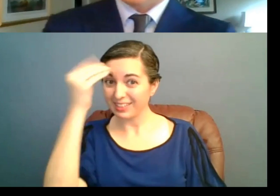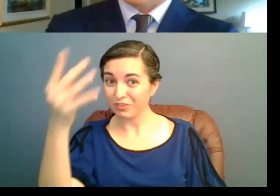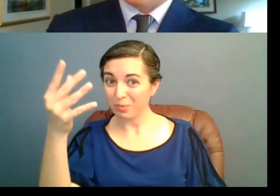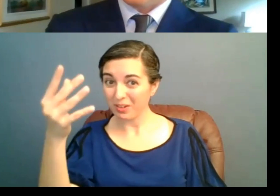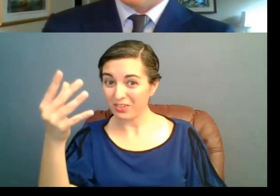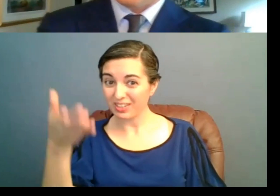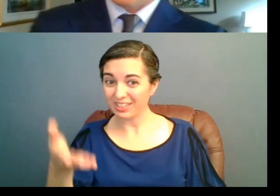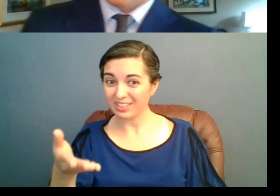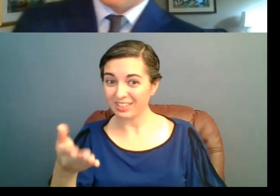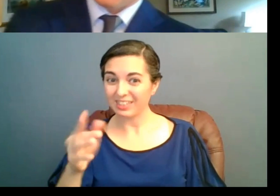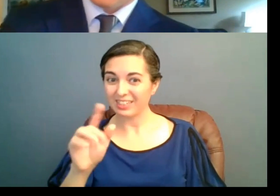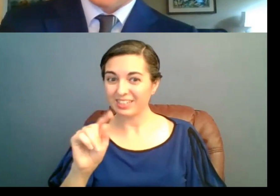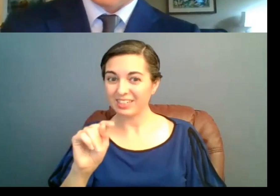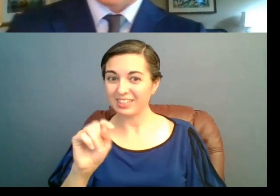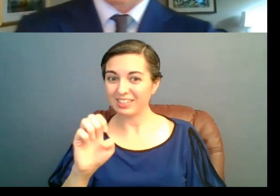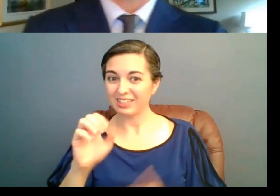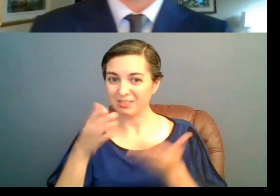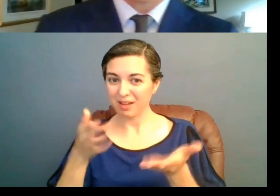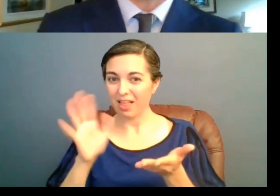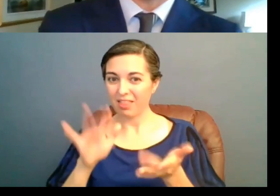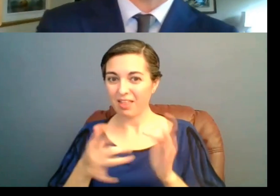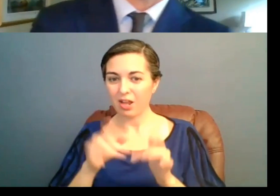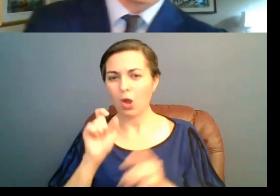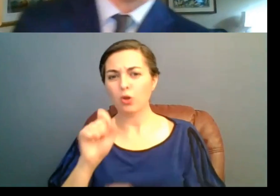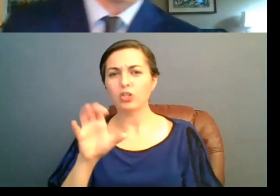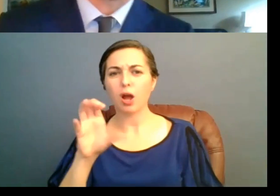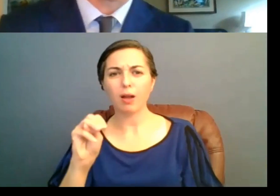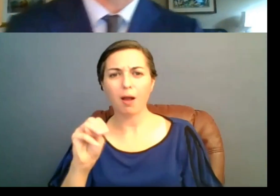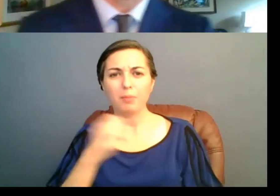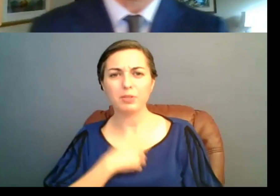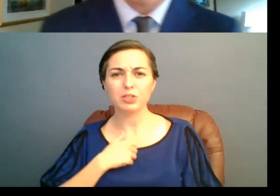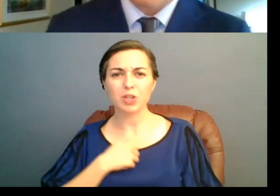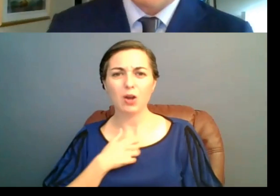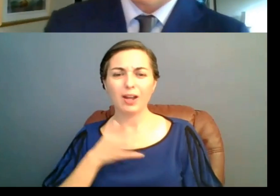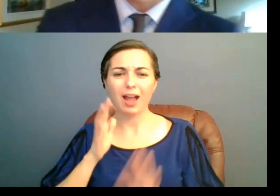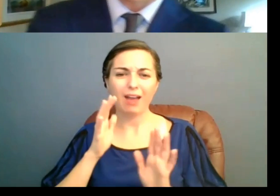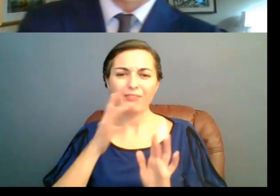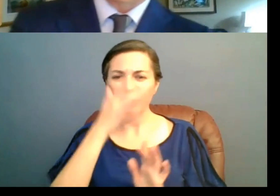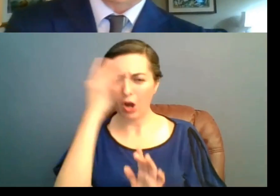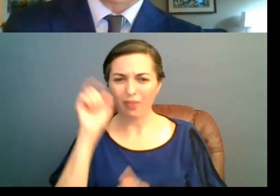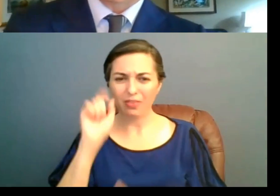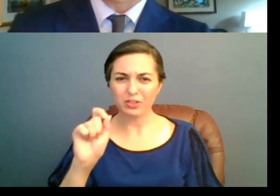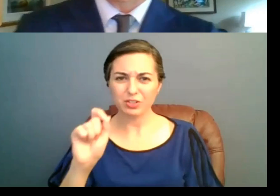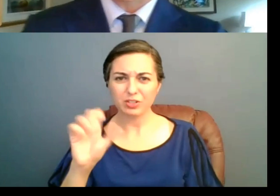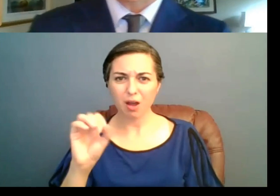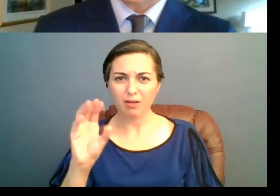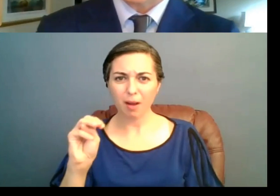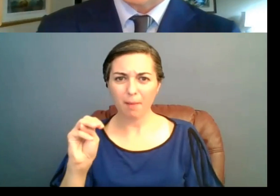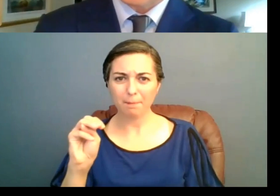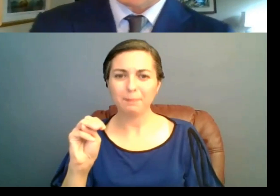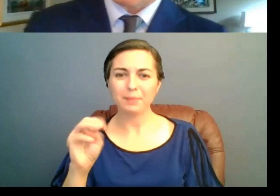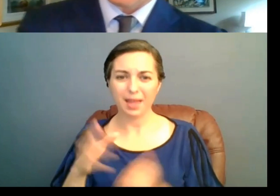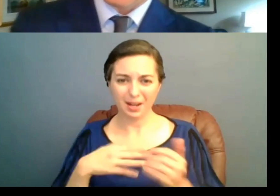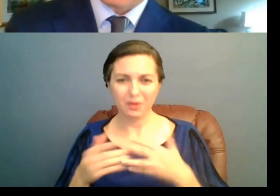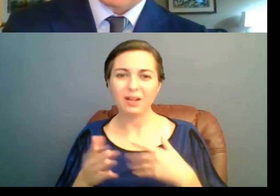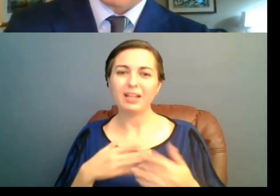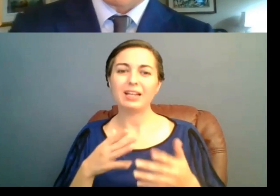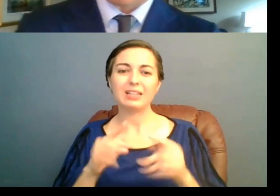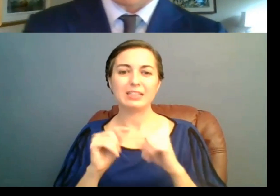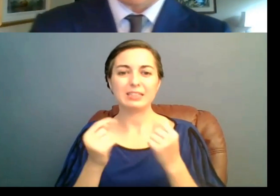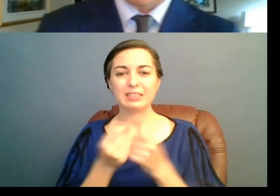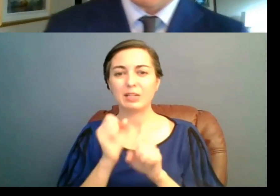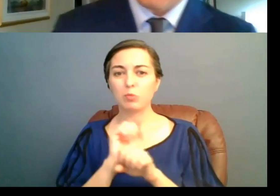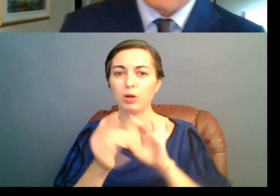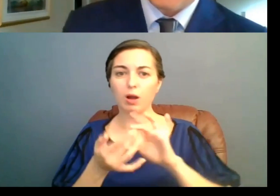Okay. Teamworkonline.com. Sorry, left the .com part out there. Teamwork Online is where essentially every team is